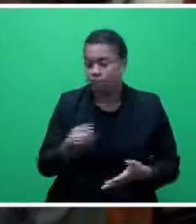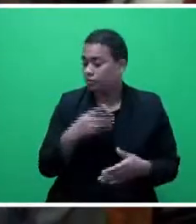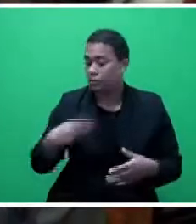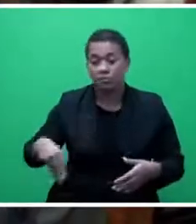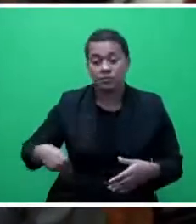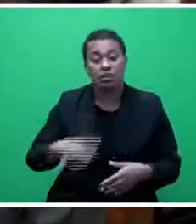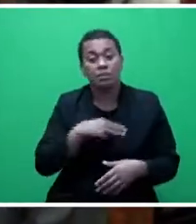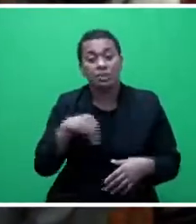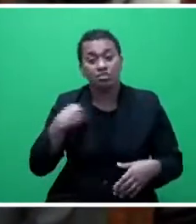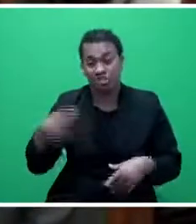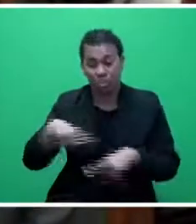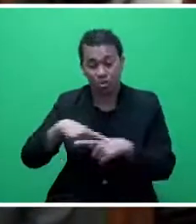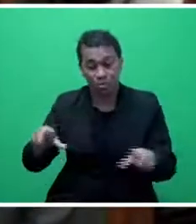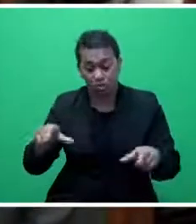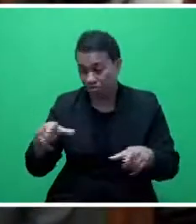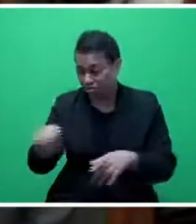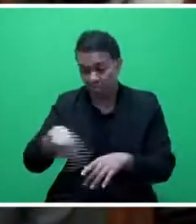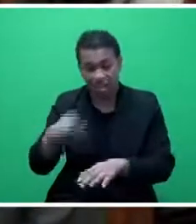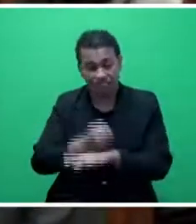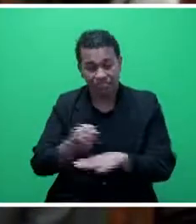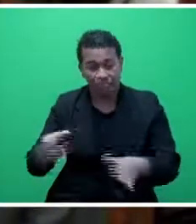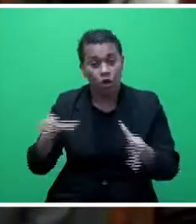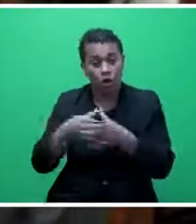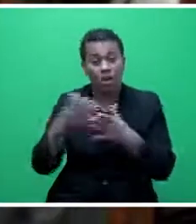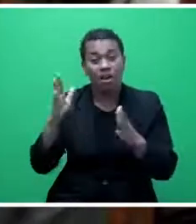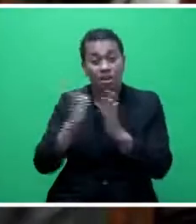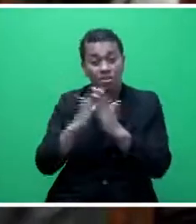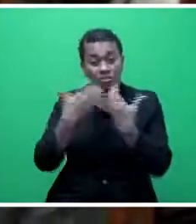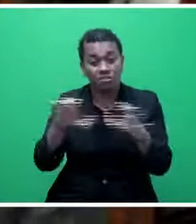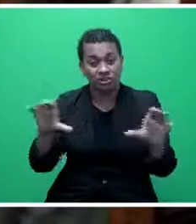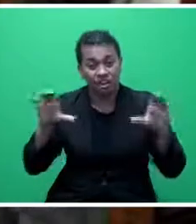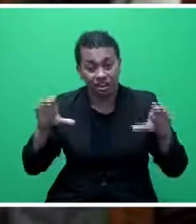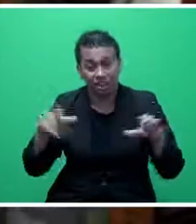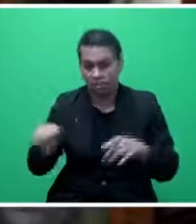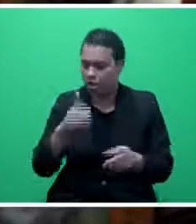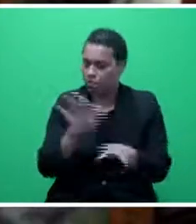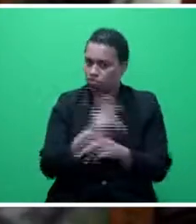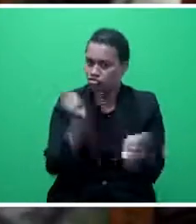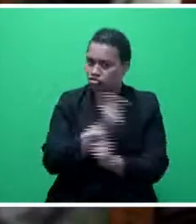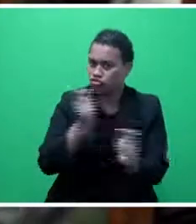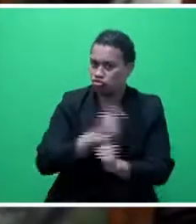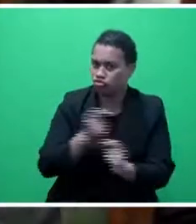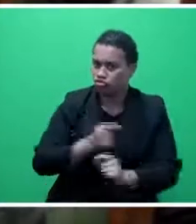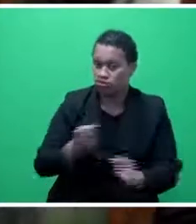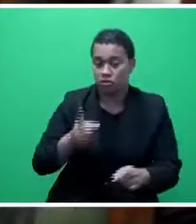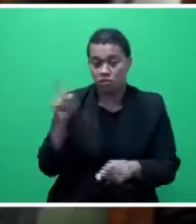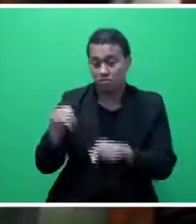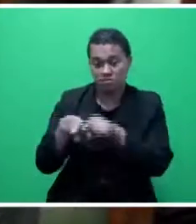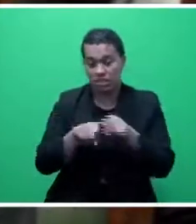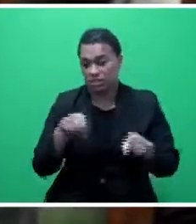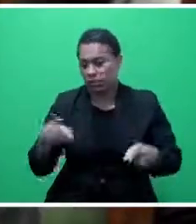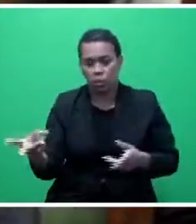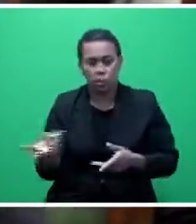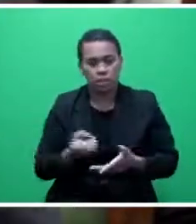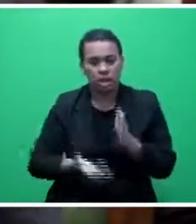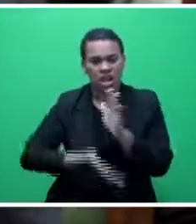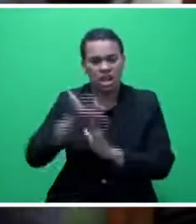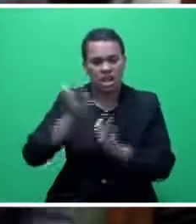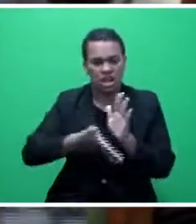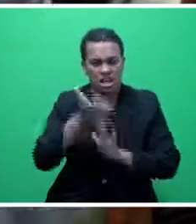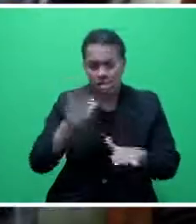They're trying to modernize the municipal councils. That'll mean eventually higher pay rises. Some of these people get paid very low